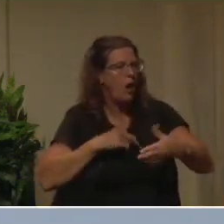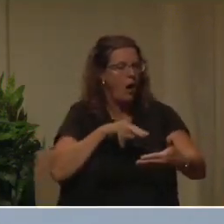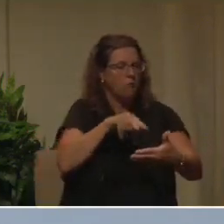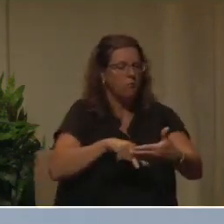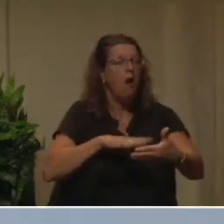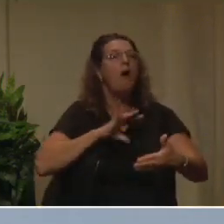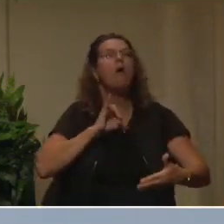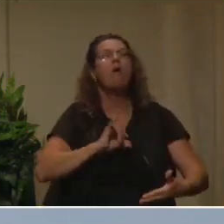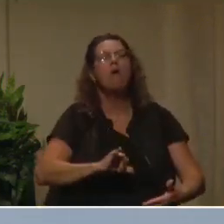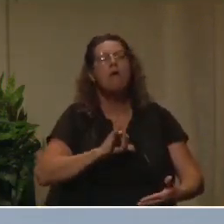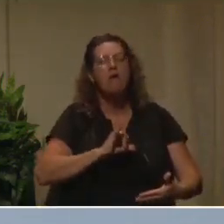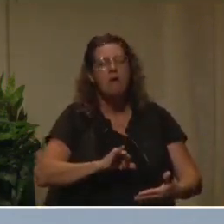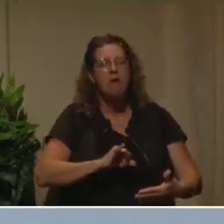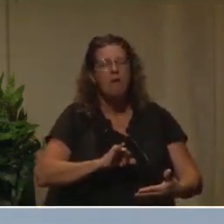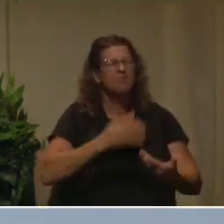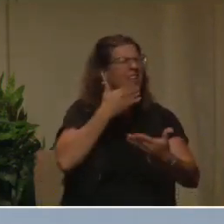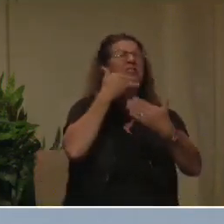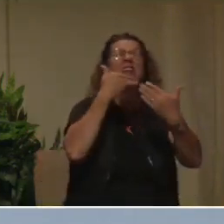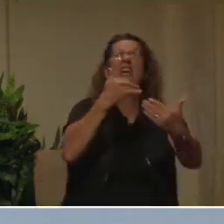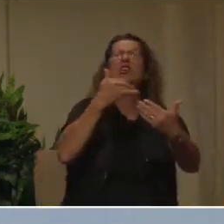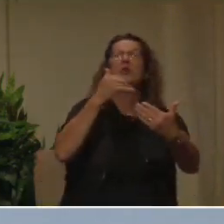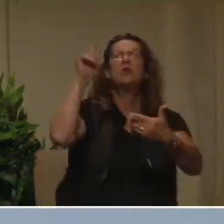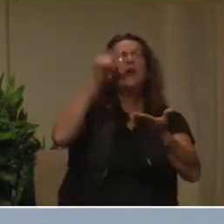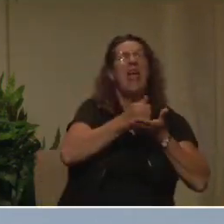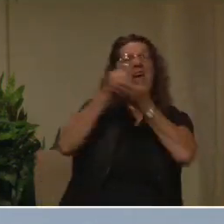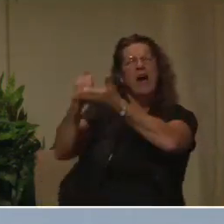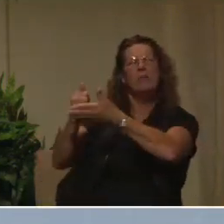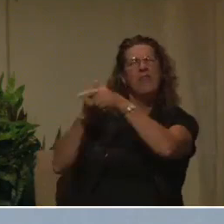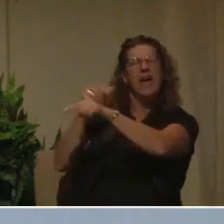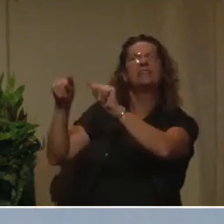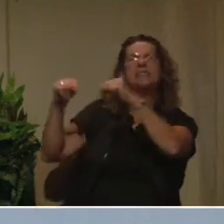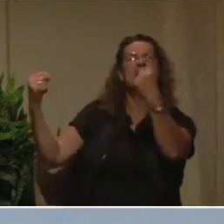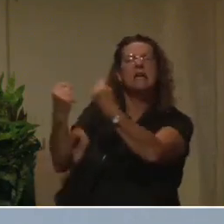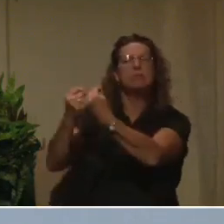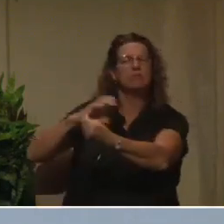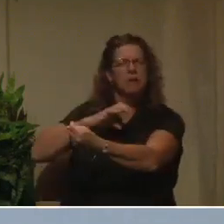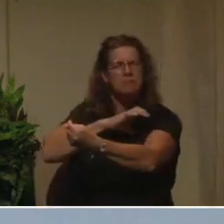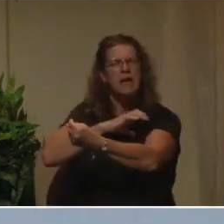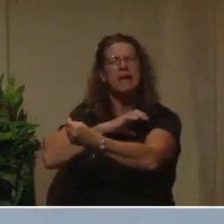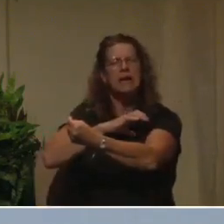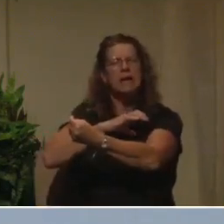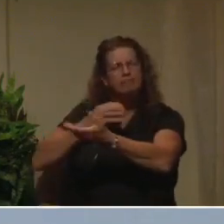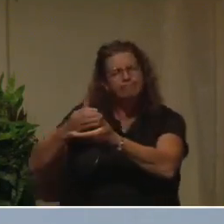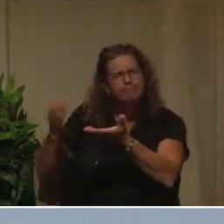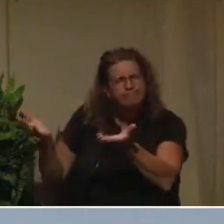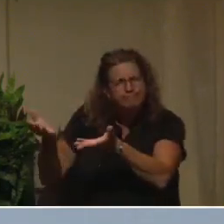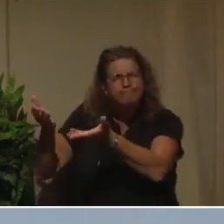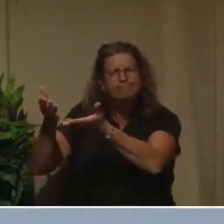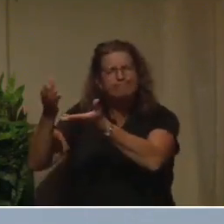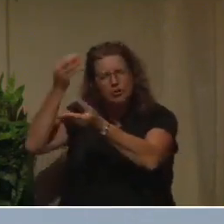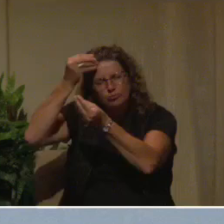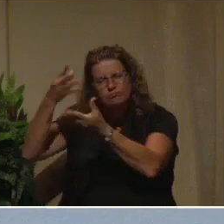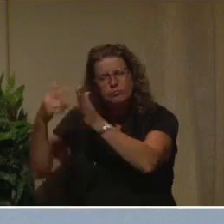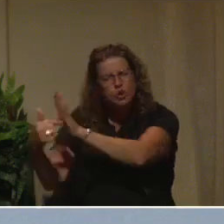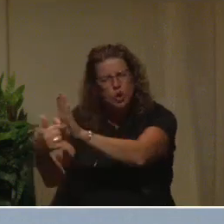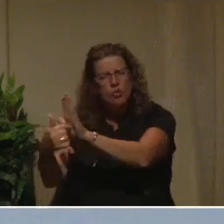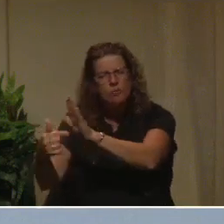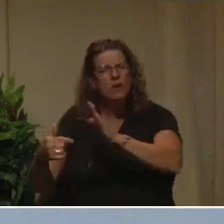this team. And we just continue to pray, God, that you would make your will clear in this, and that one day we